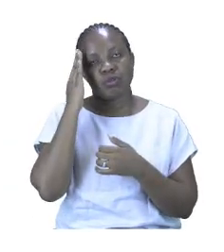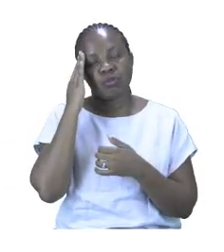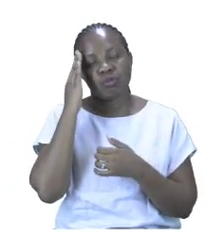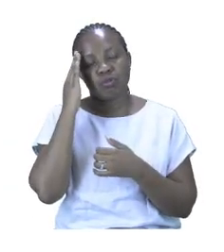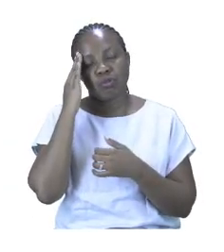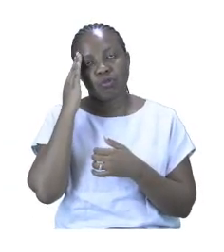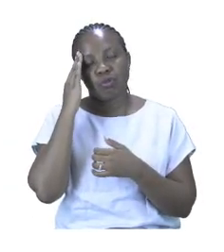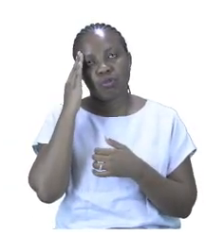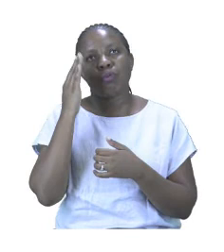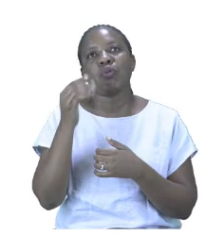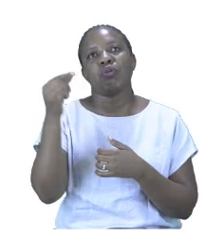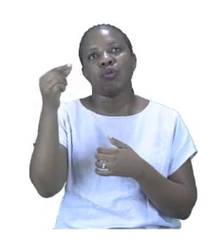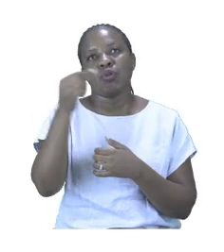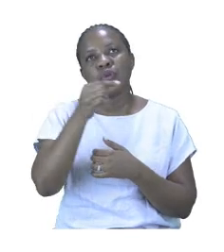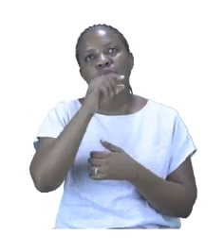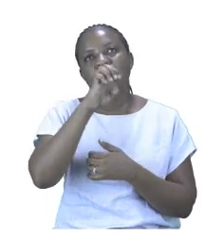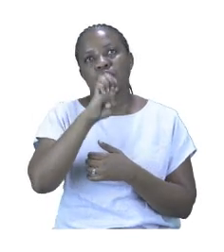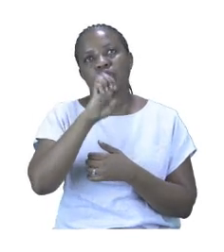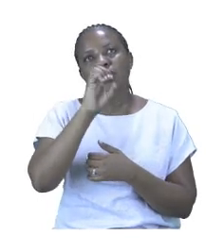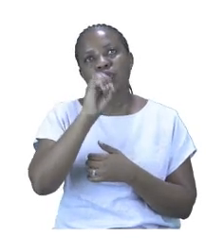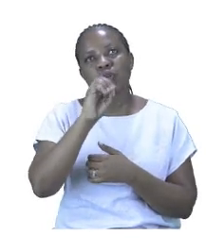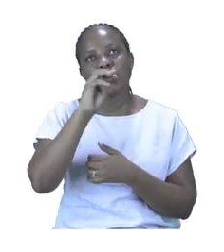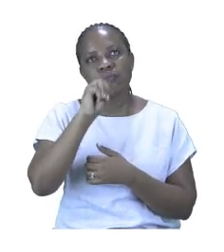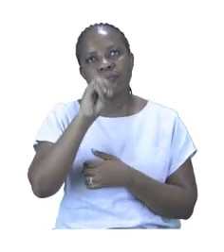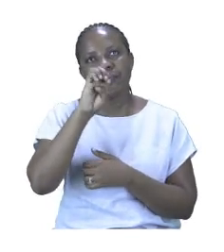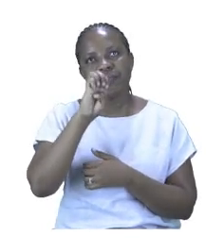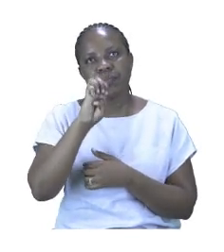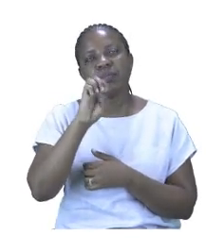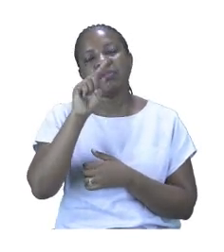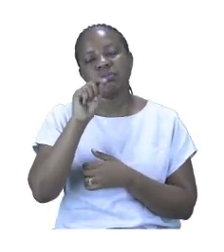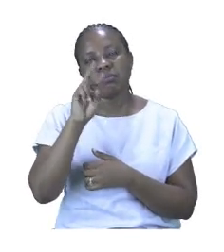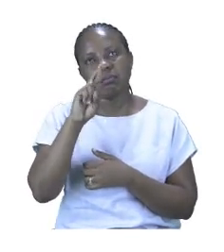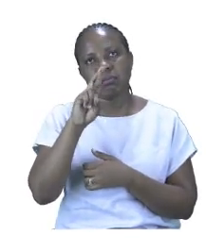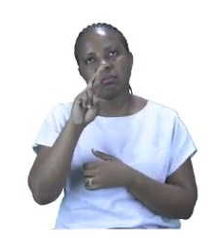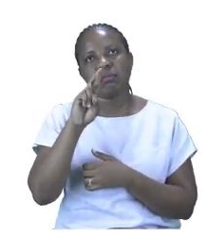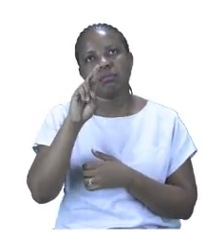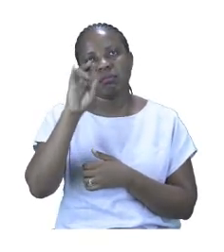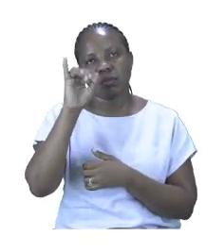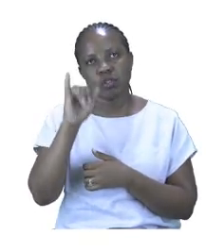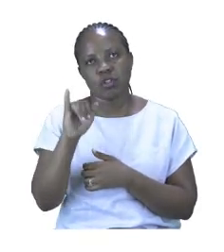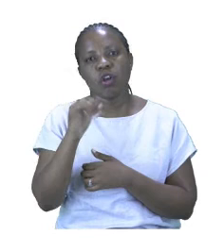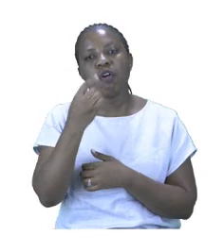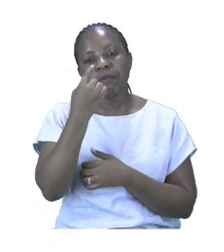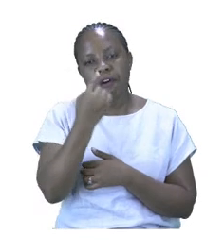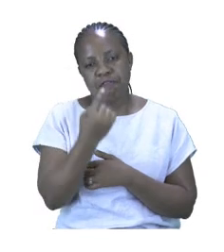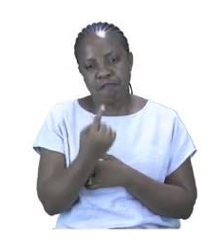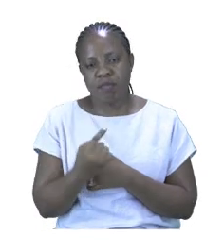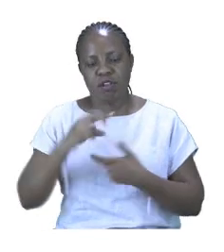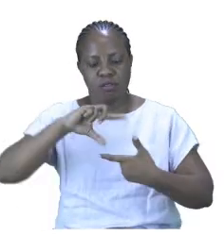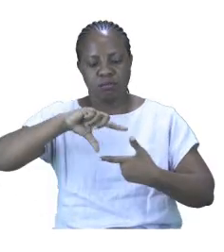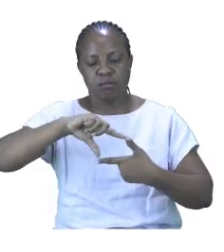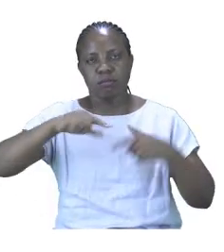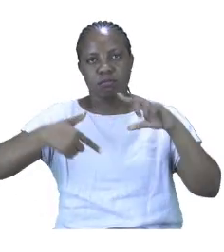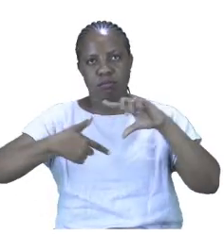geometrical properties. So you are going to first check the shape and then you're going to